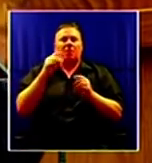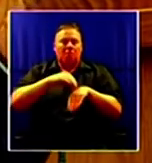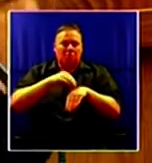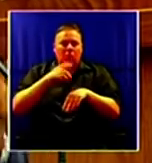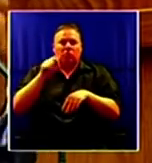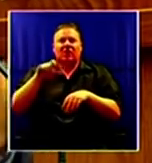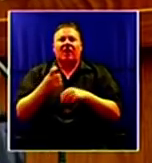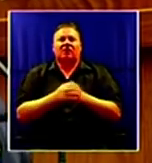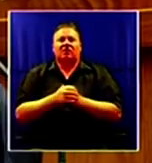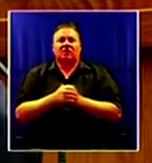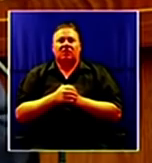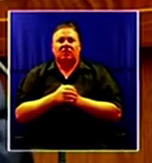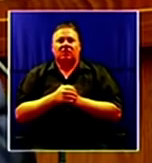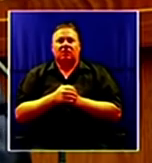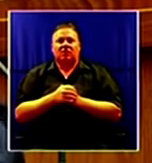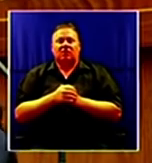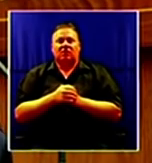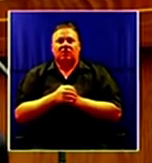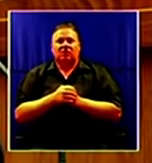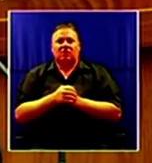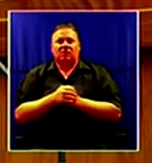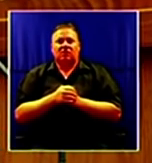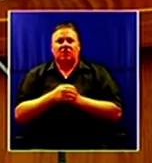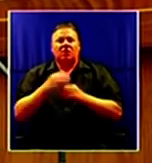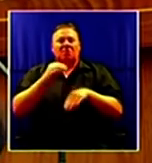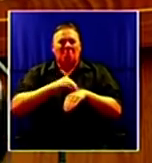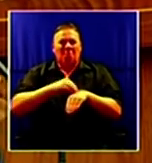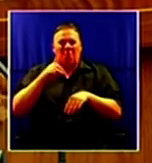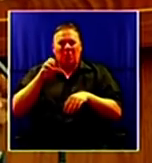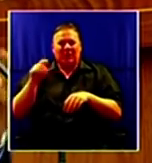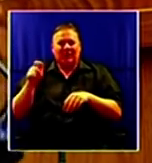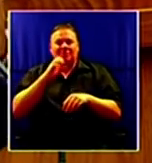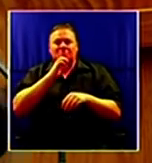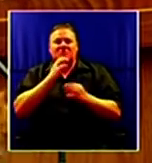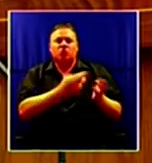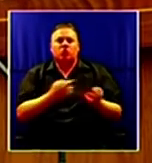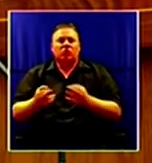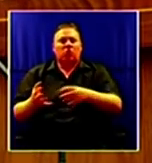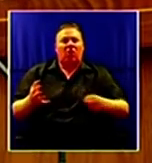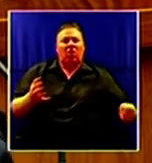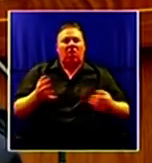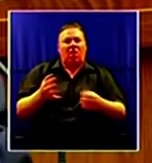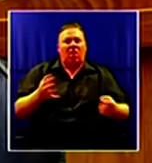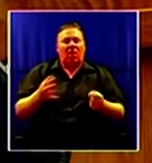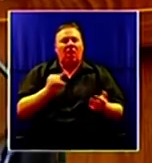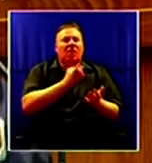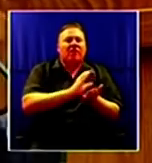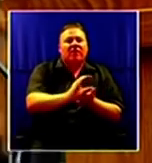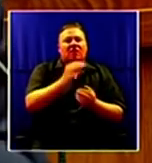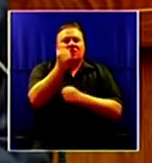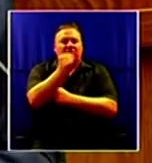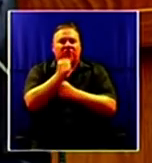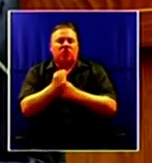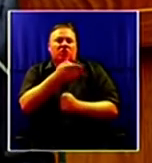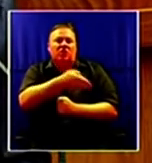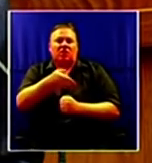Servicing this rising debt takes away resources that could have been invested in infrastructure and frays